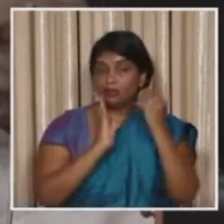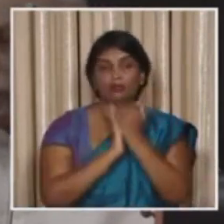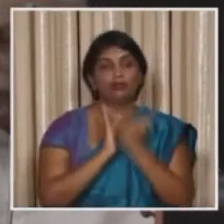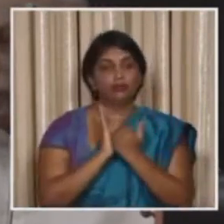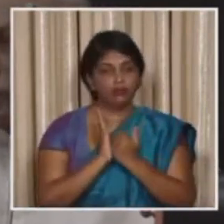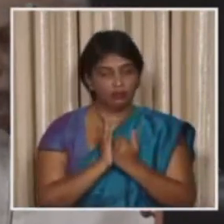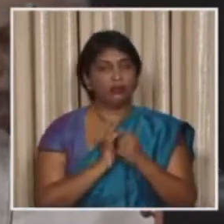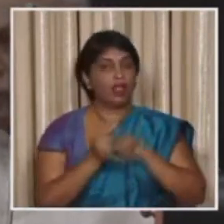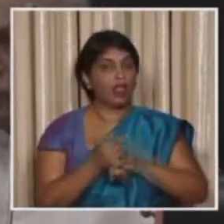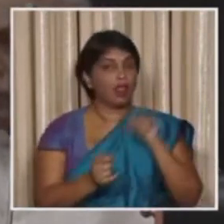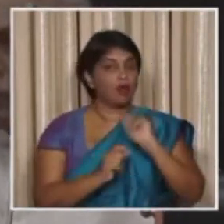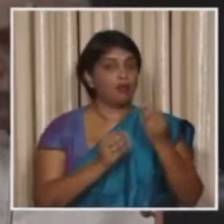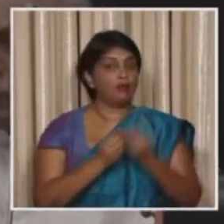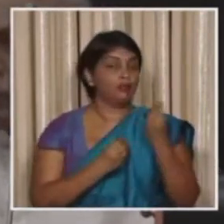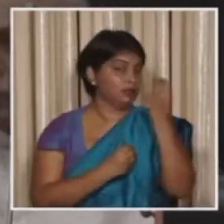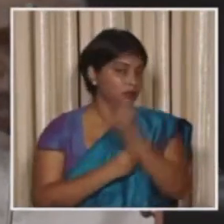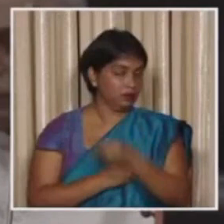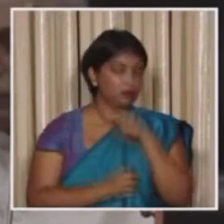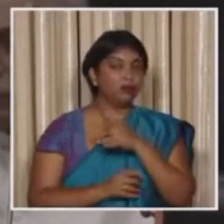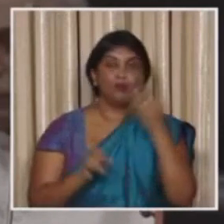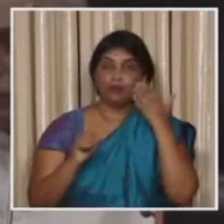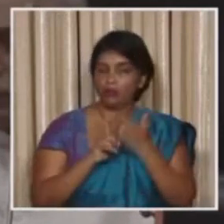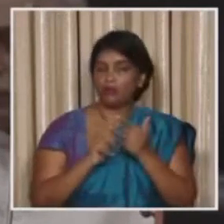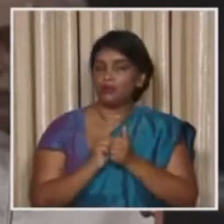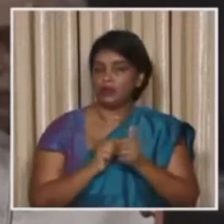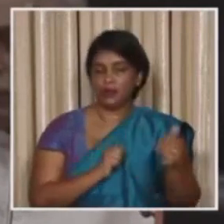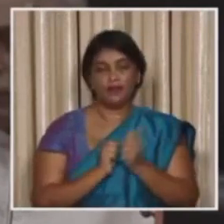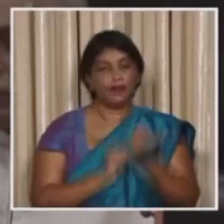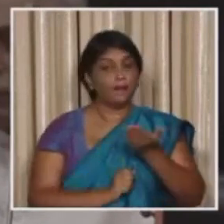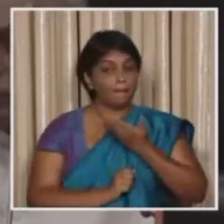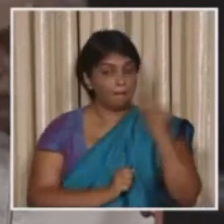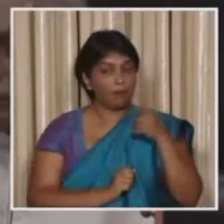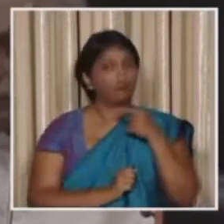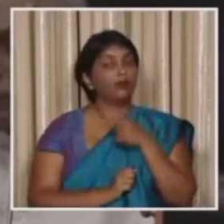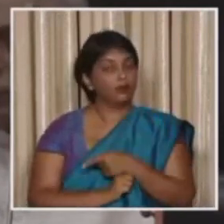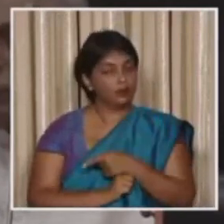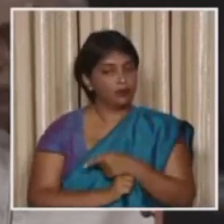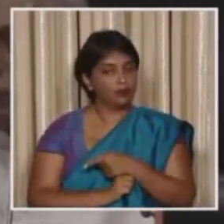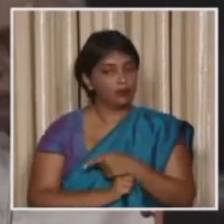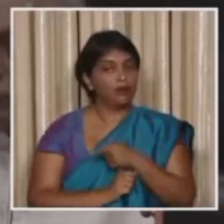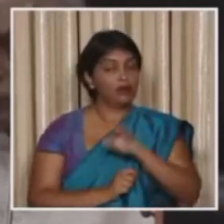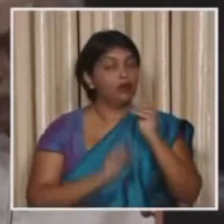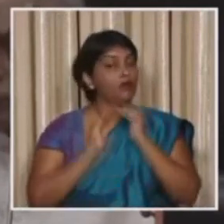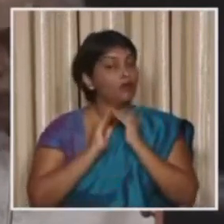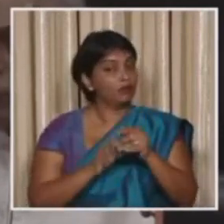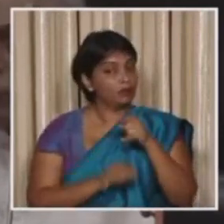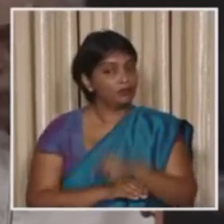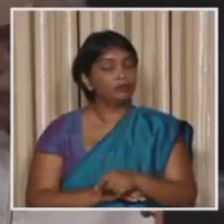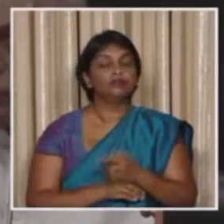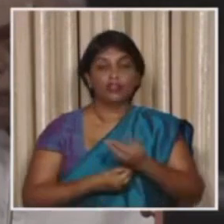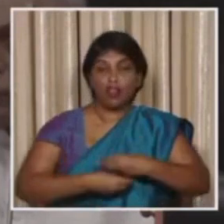the relevant information as Annex 1. OMP has commenced tracking missing persons. Further action is being taken to